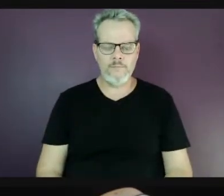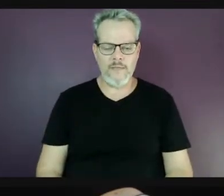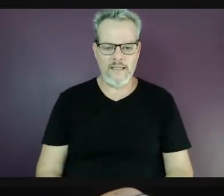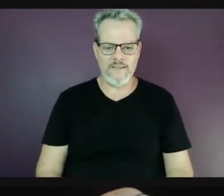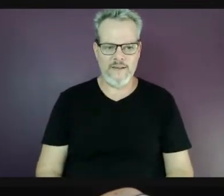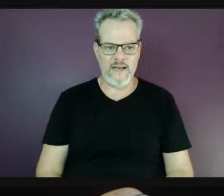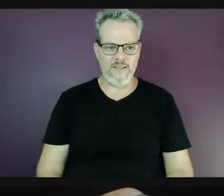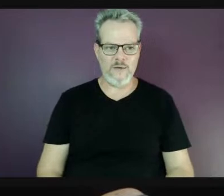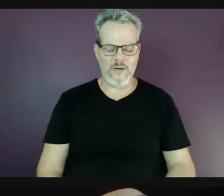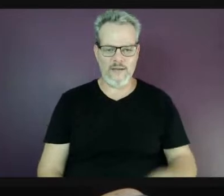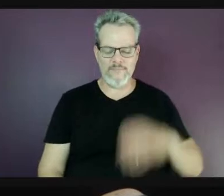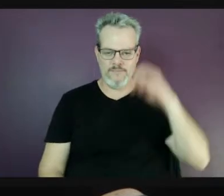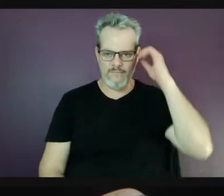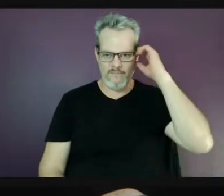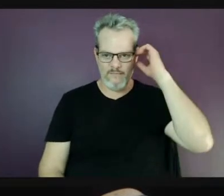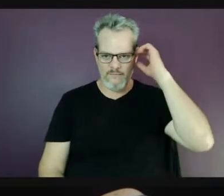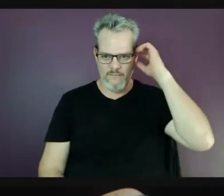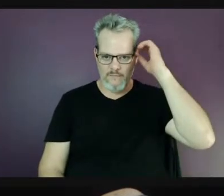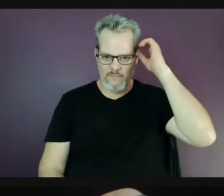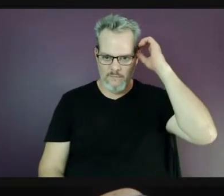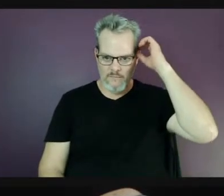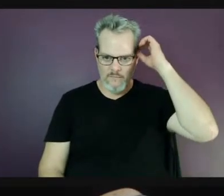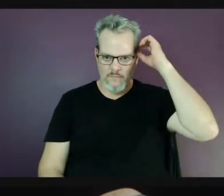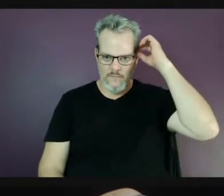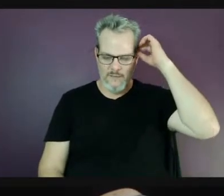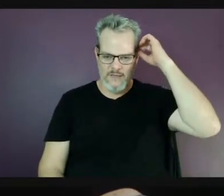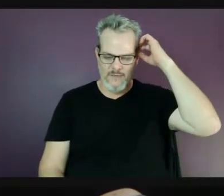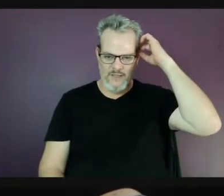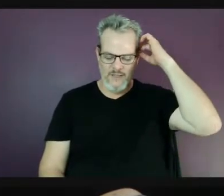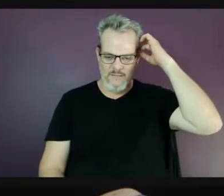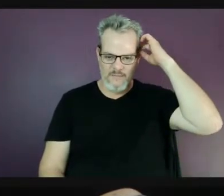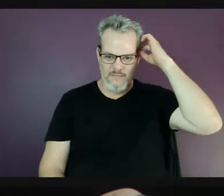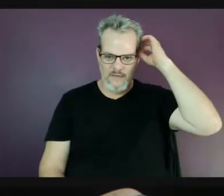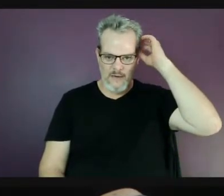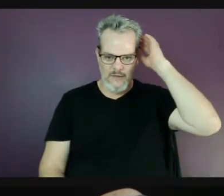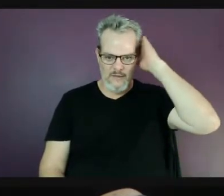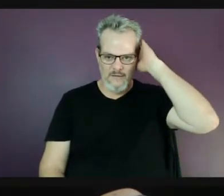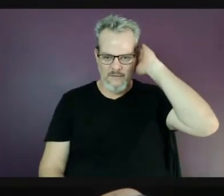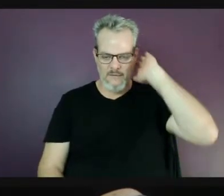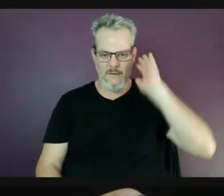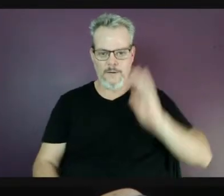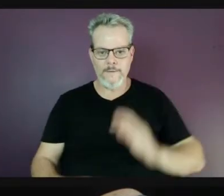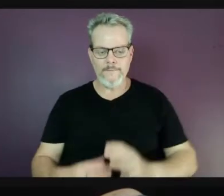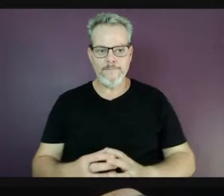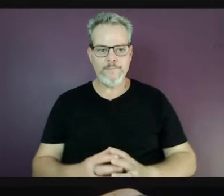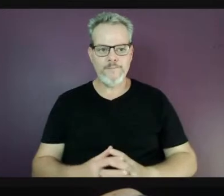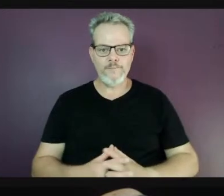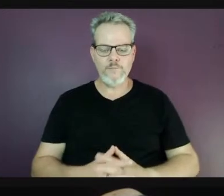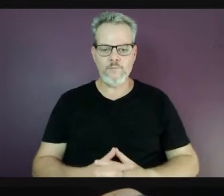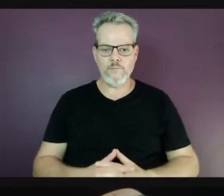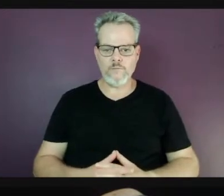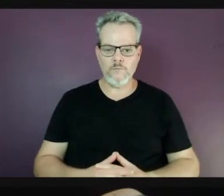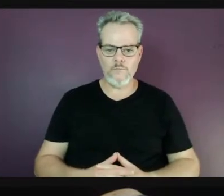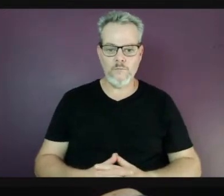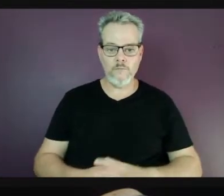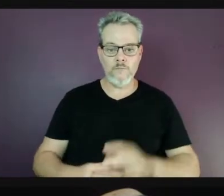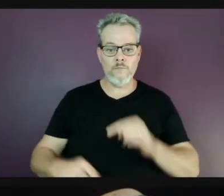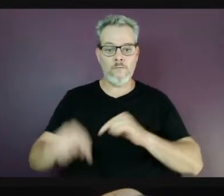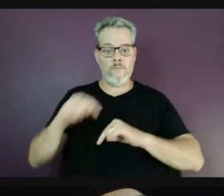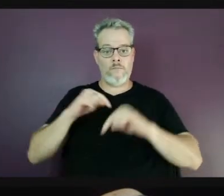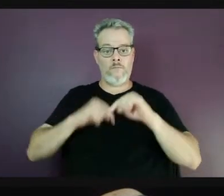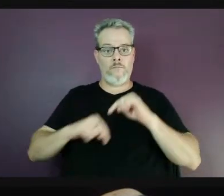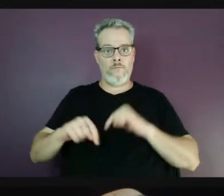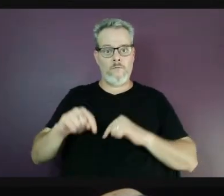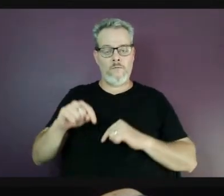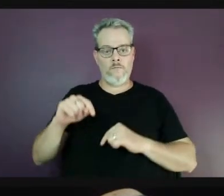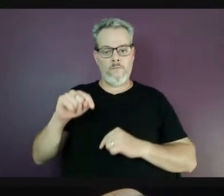how that goes. To point out some of the historical patterns, we can go back quite a ways. This is 2004